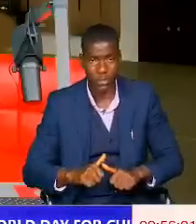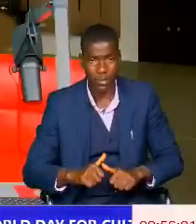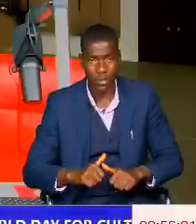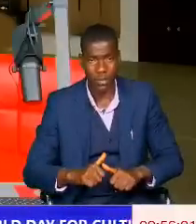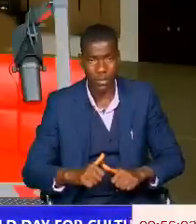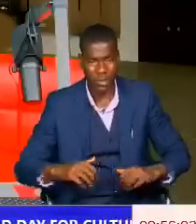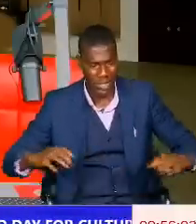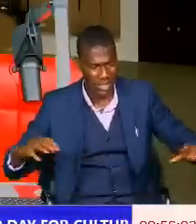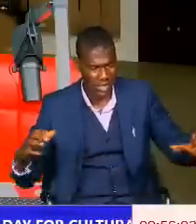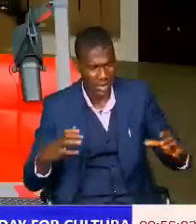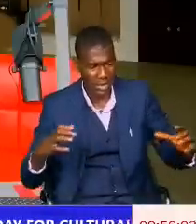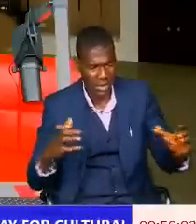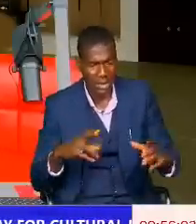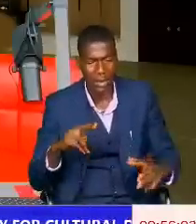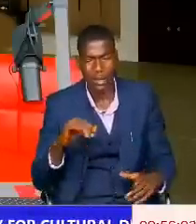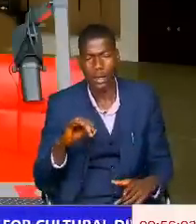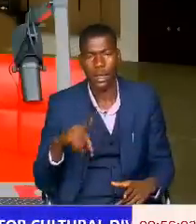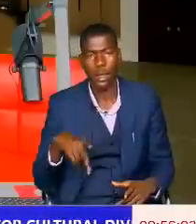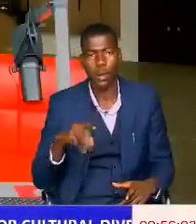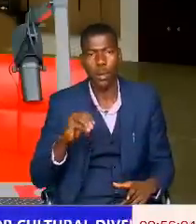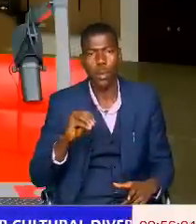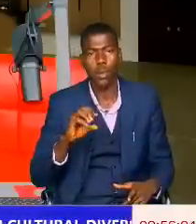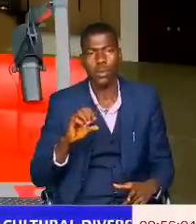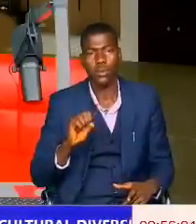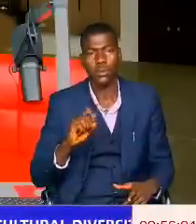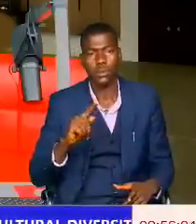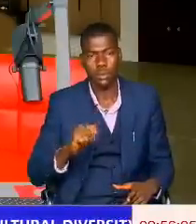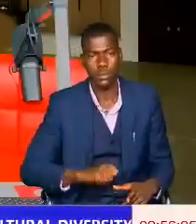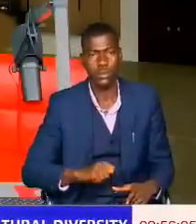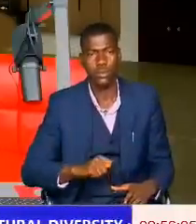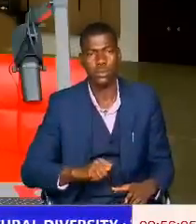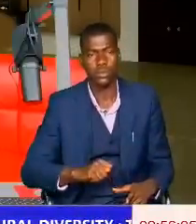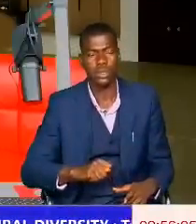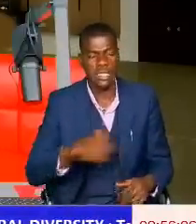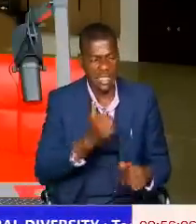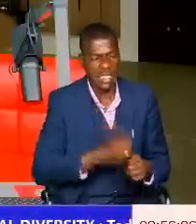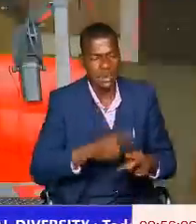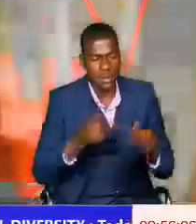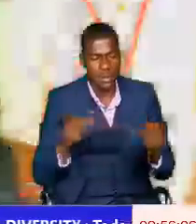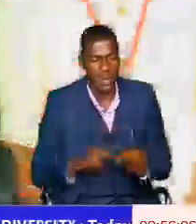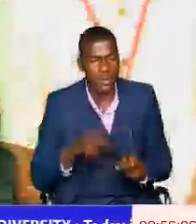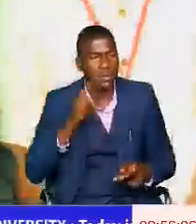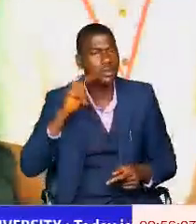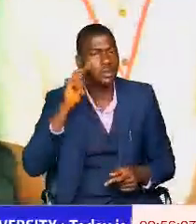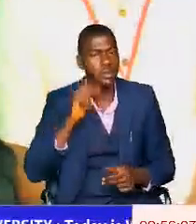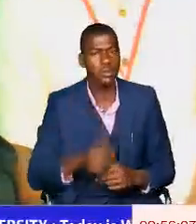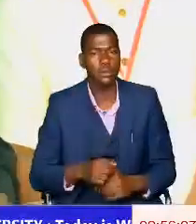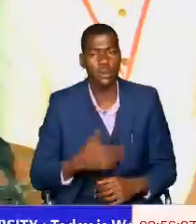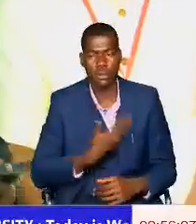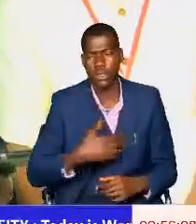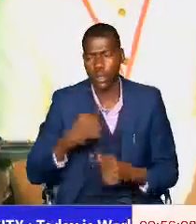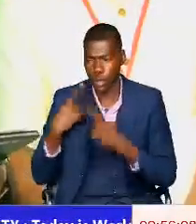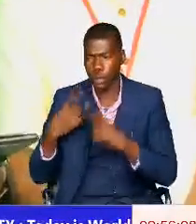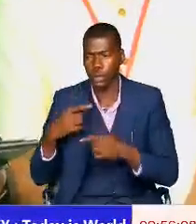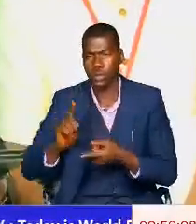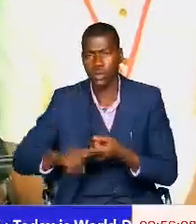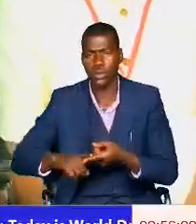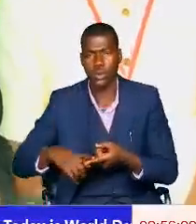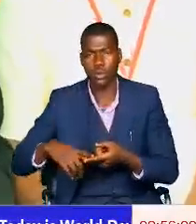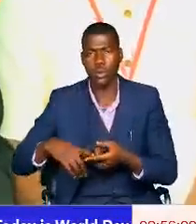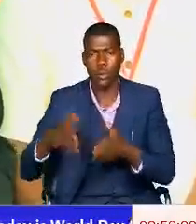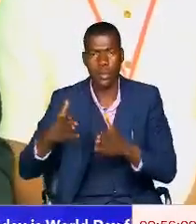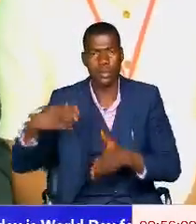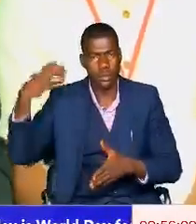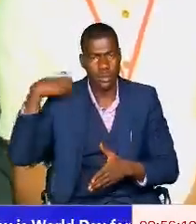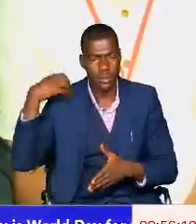converge around every NIPOST in every locality in Nigeria. Please talk to your present